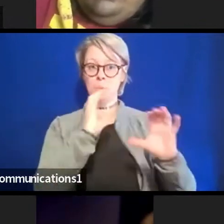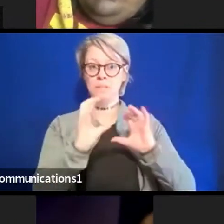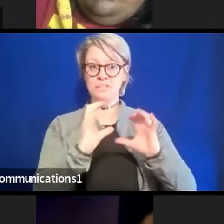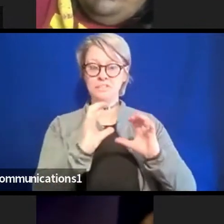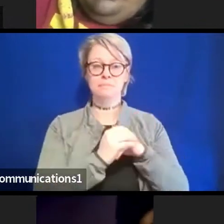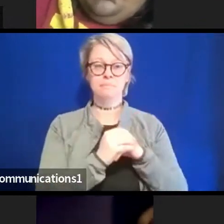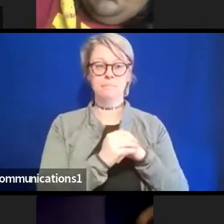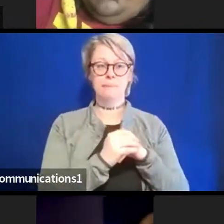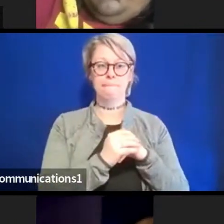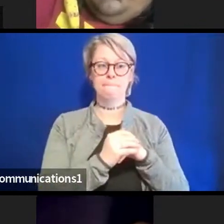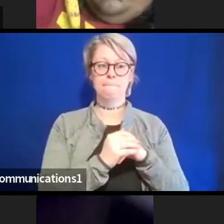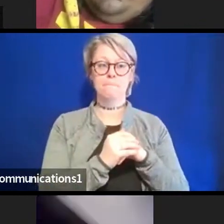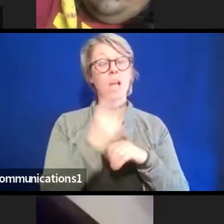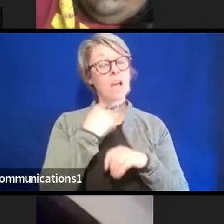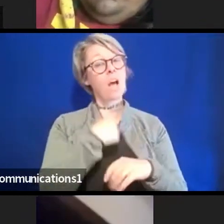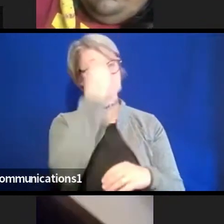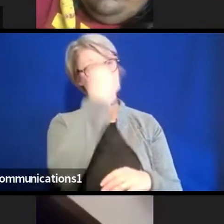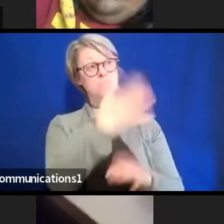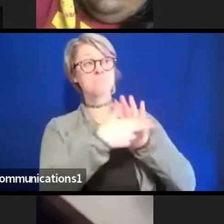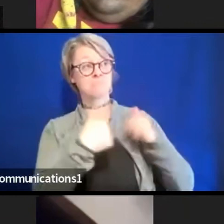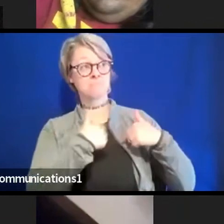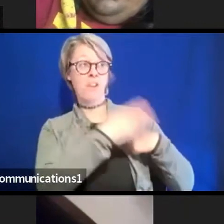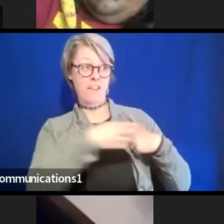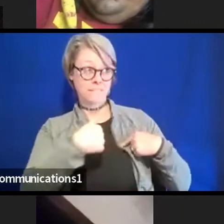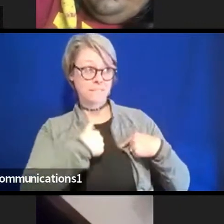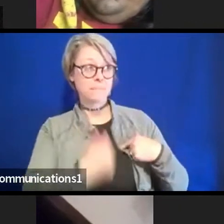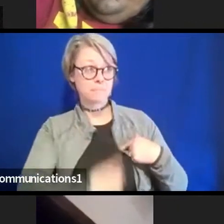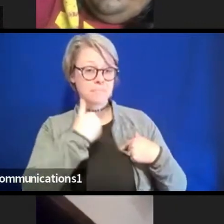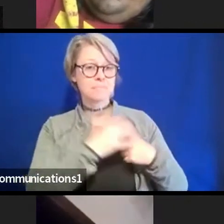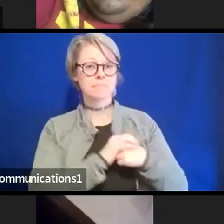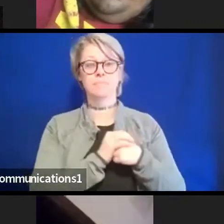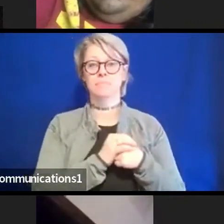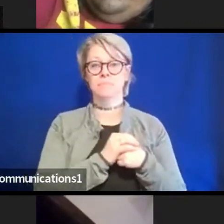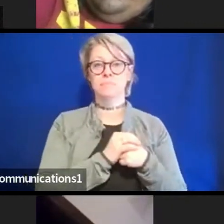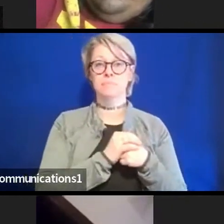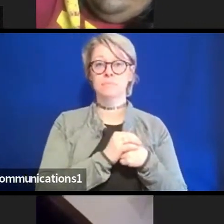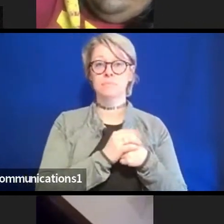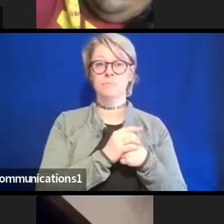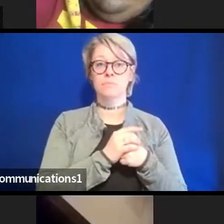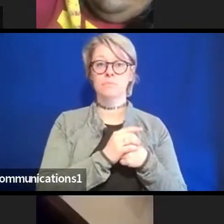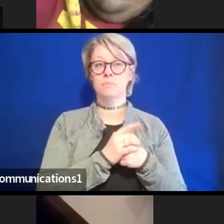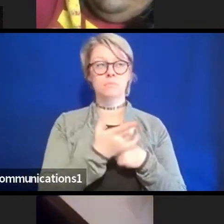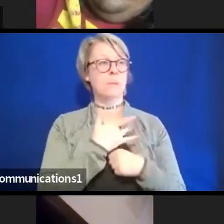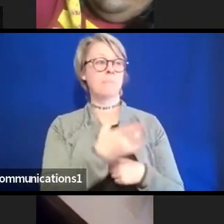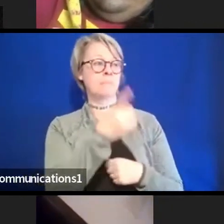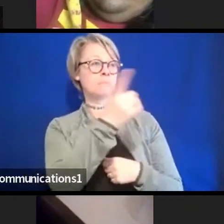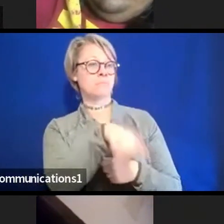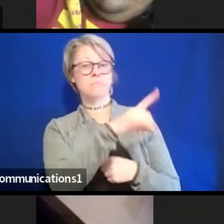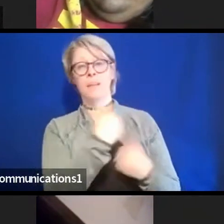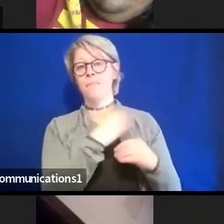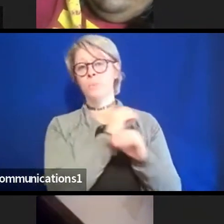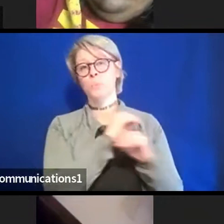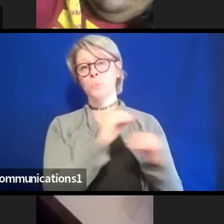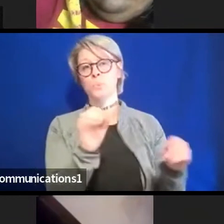unfortunately, I explain also I'm hard of hearing, but the individuals I'm interacting with doesn't have any sort of